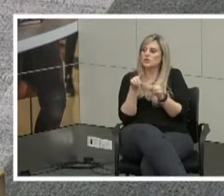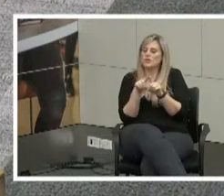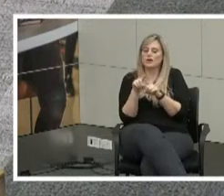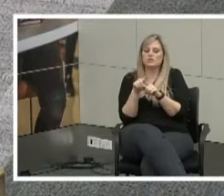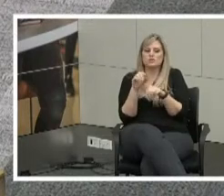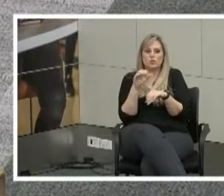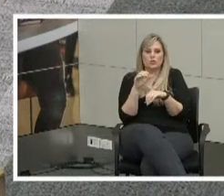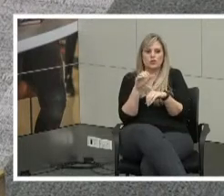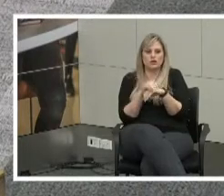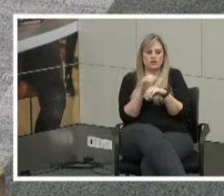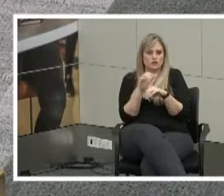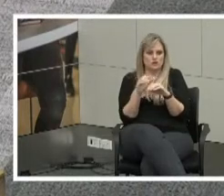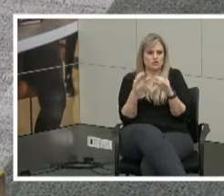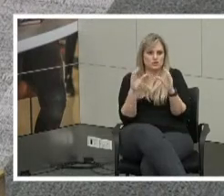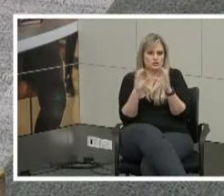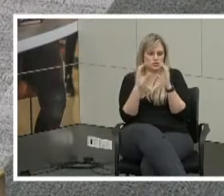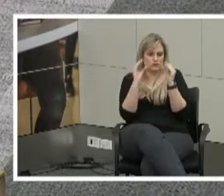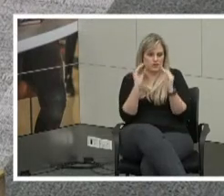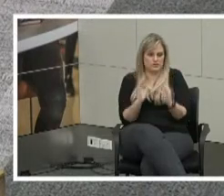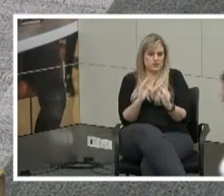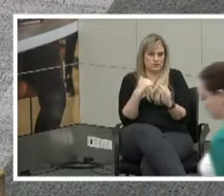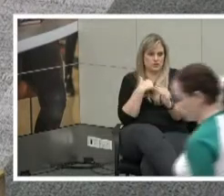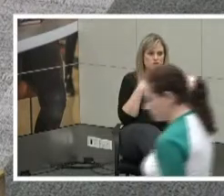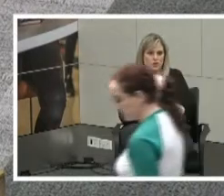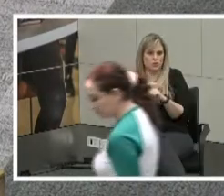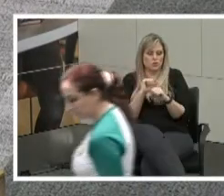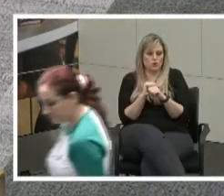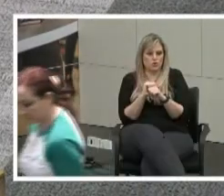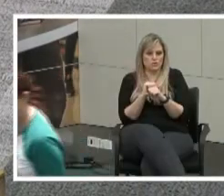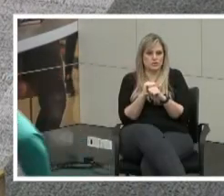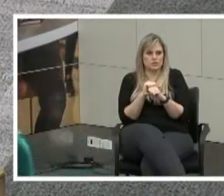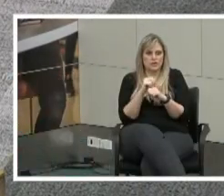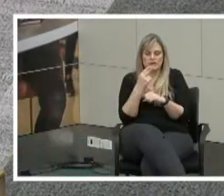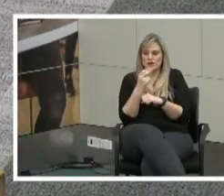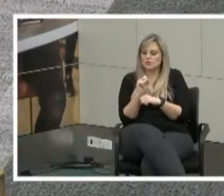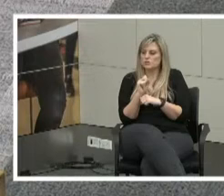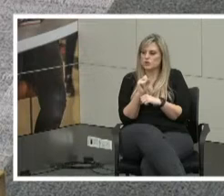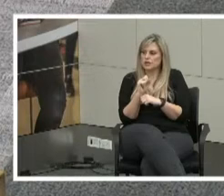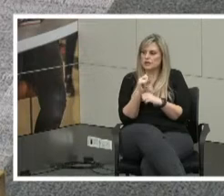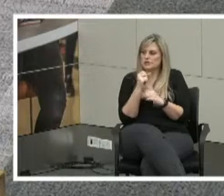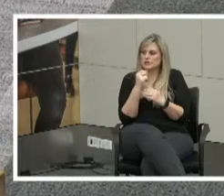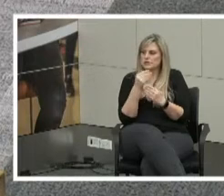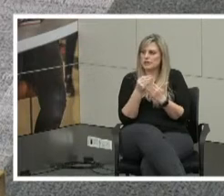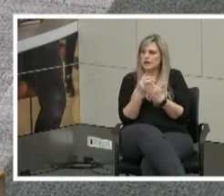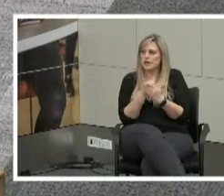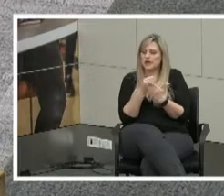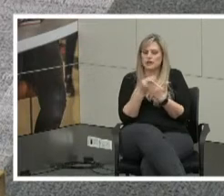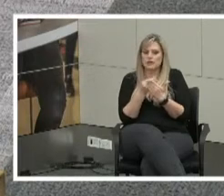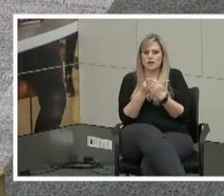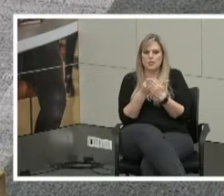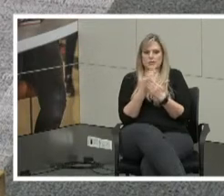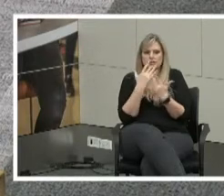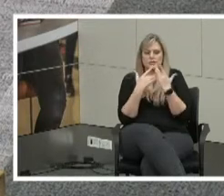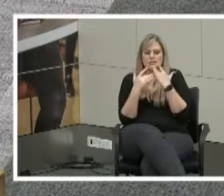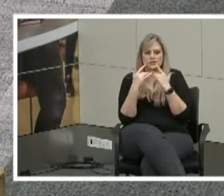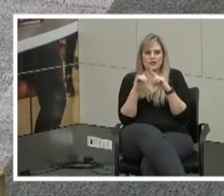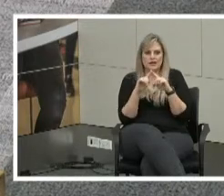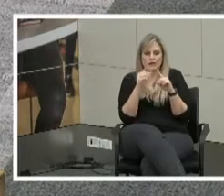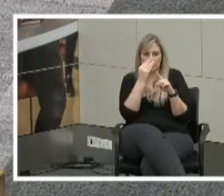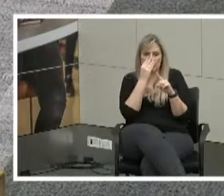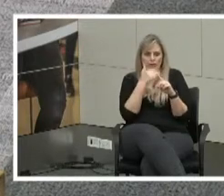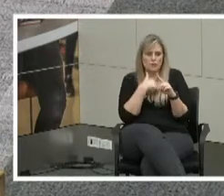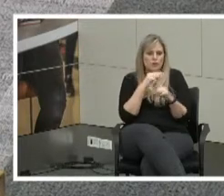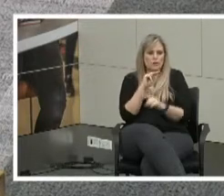teacher who works at a comprehensive high school that's 93% economically disadvantaged and I tell you that because I want you to know I just don't care about my